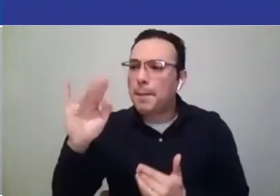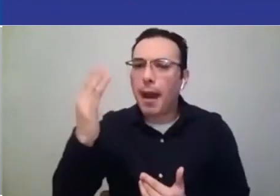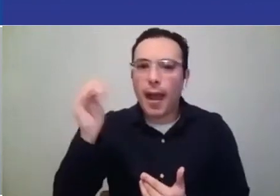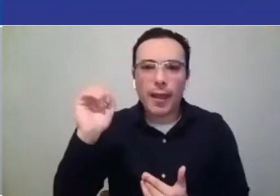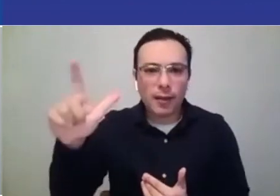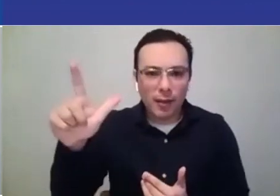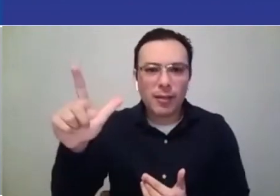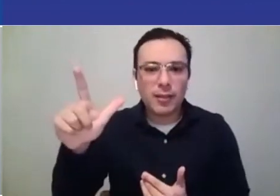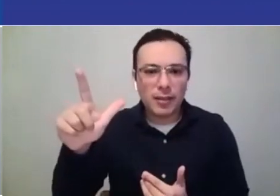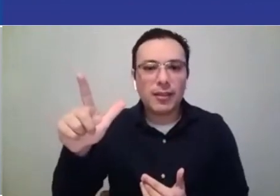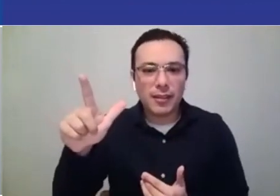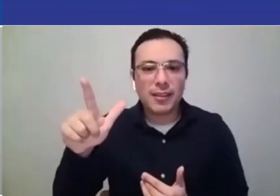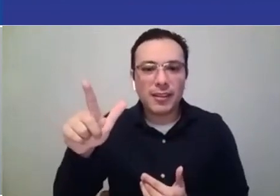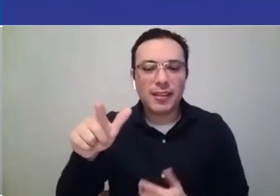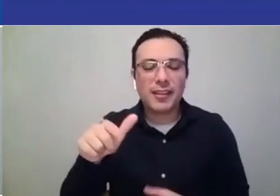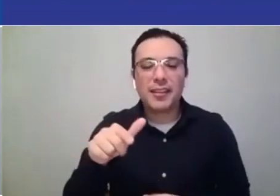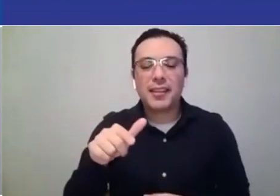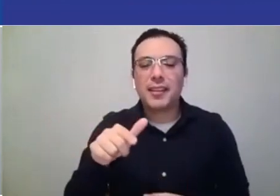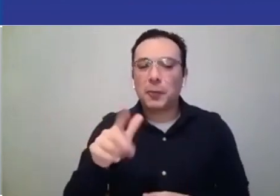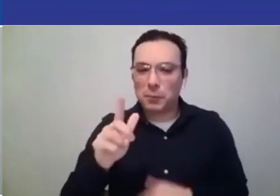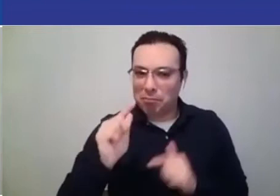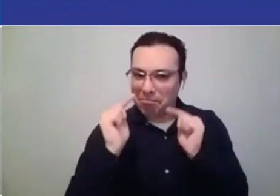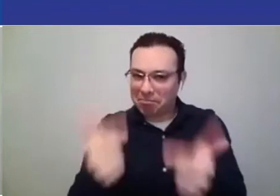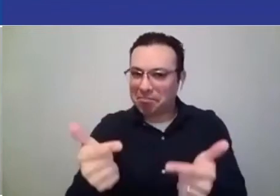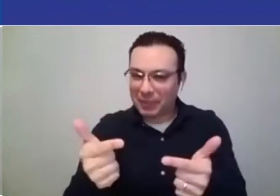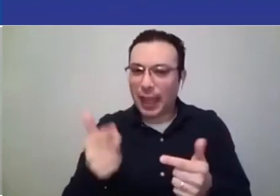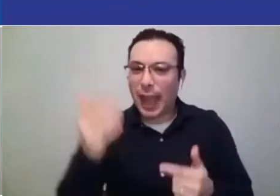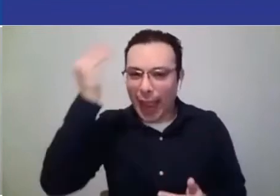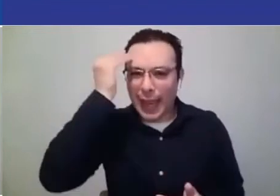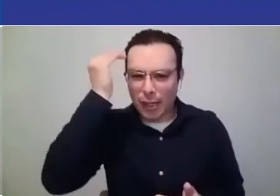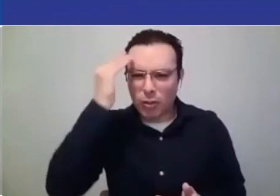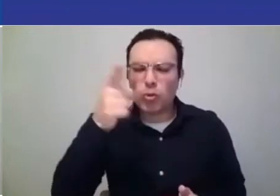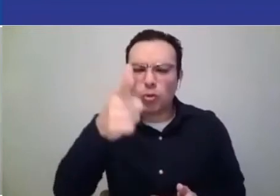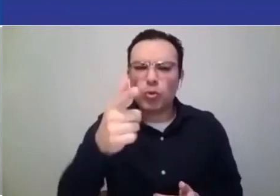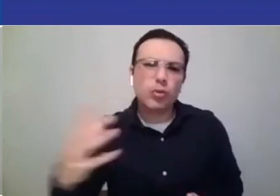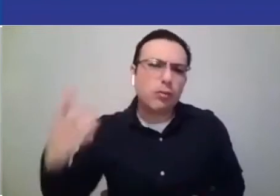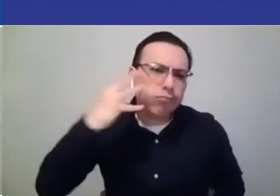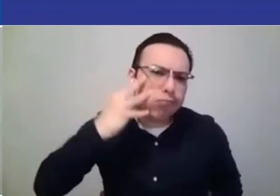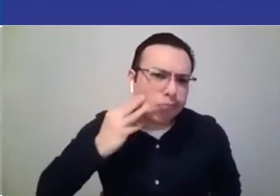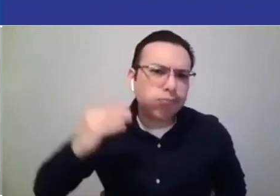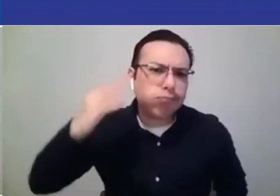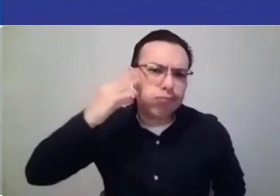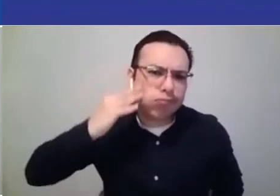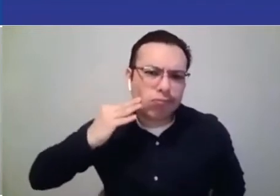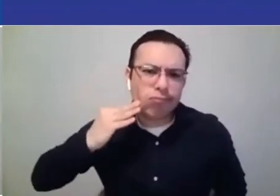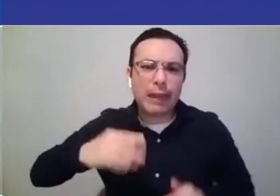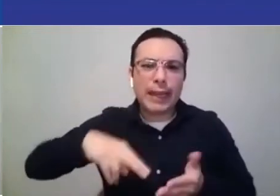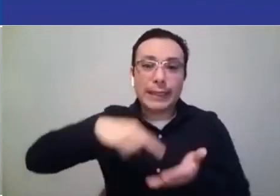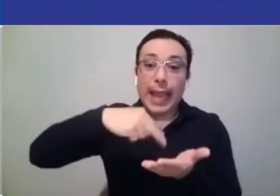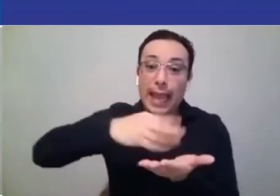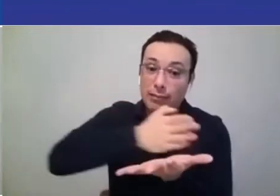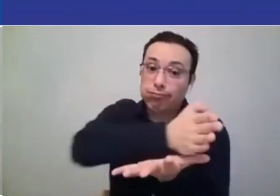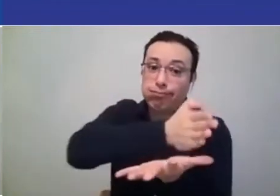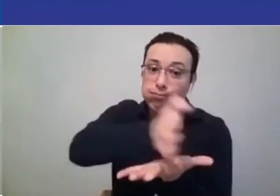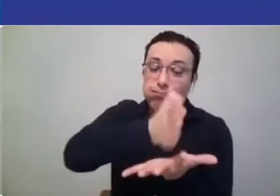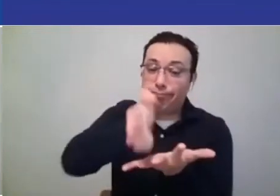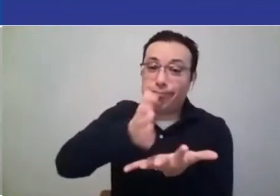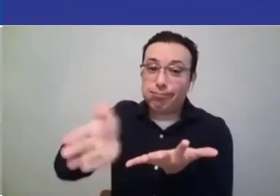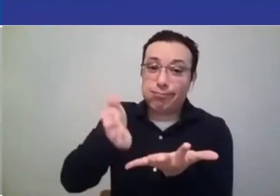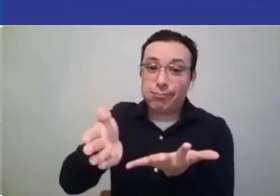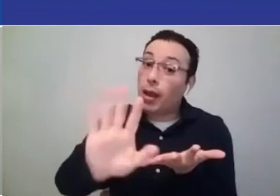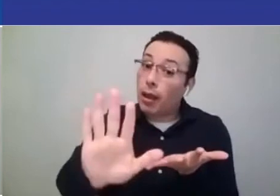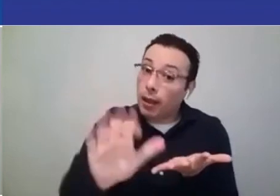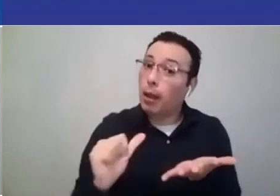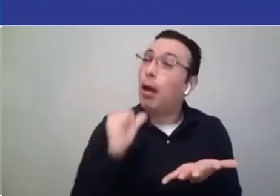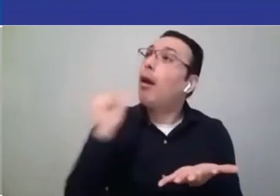you, and understanding that you have this wonderful wealth of experience in a number of dances. Maybe if you can